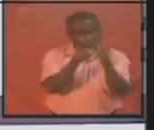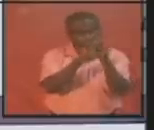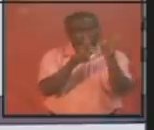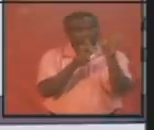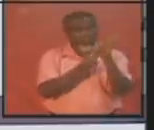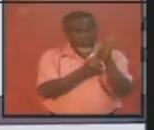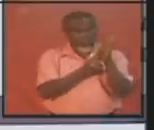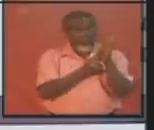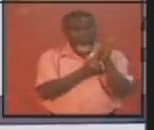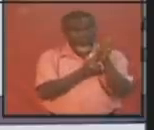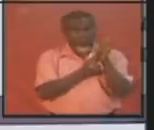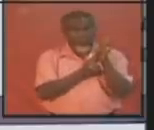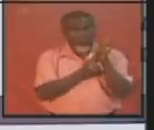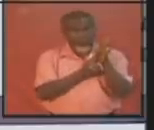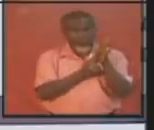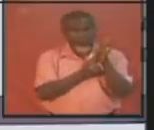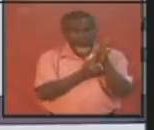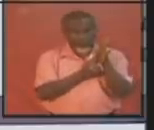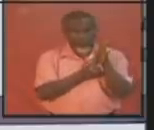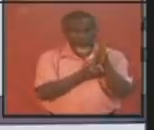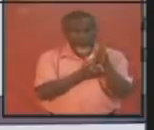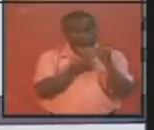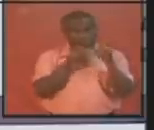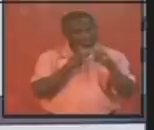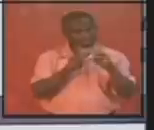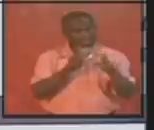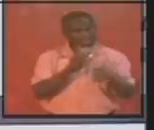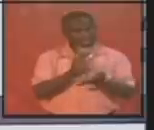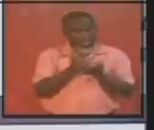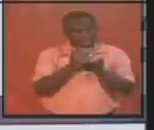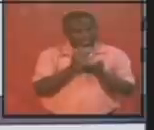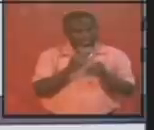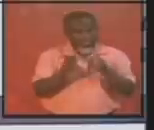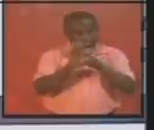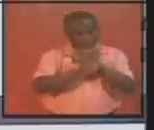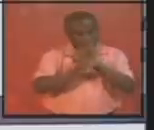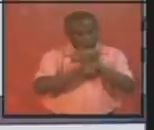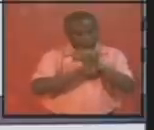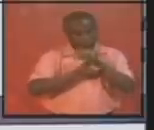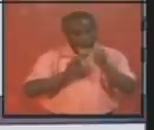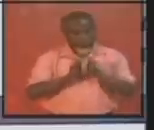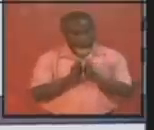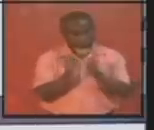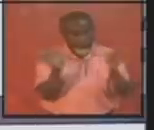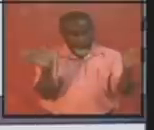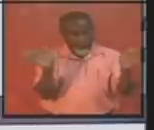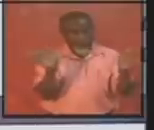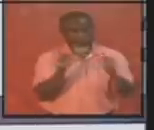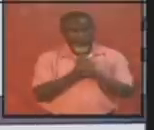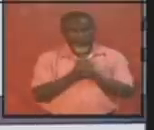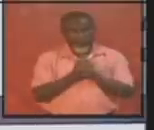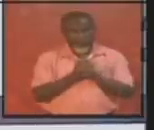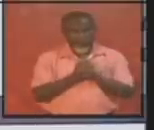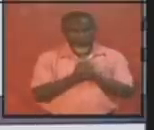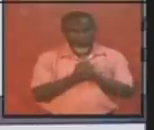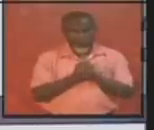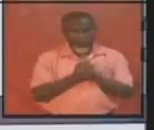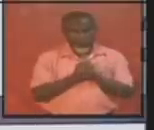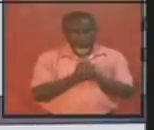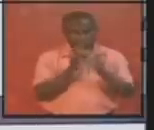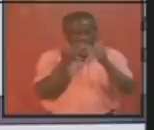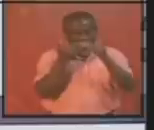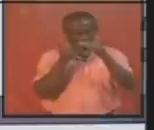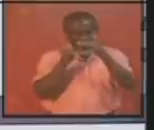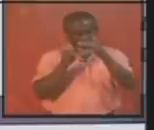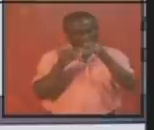role in protecting the population and holding the pandemic at bay. At the end of